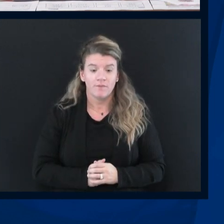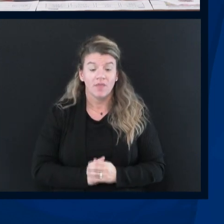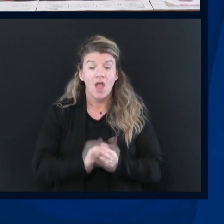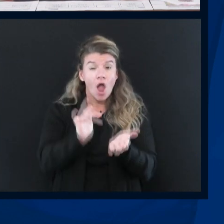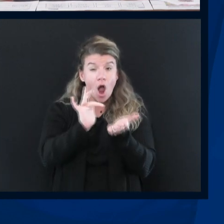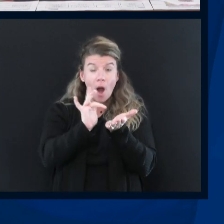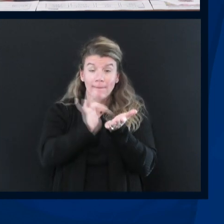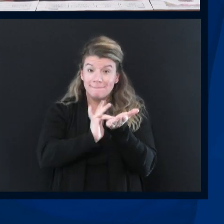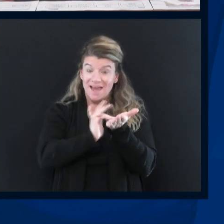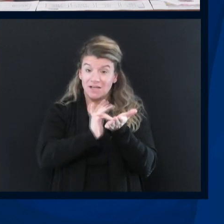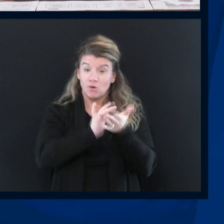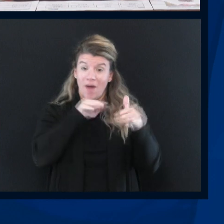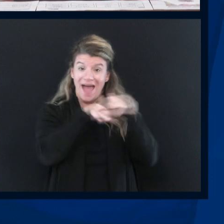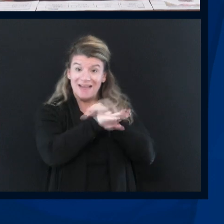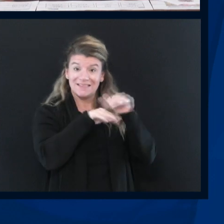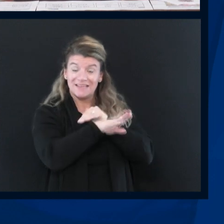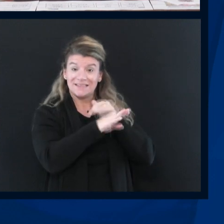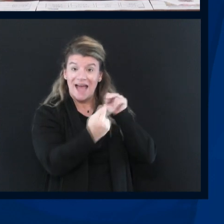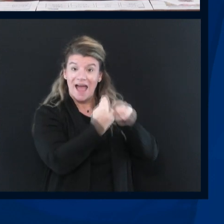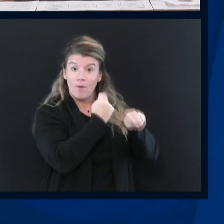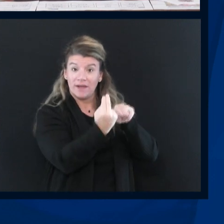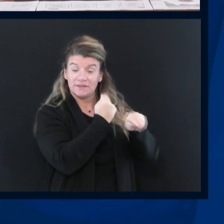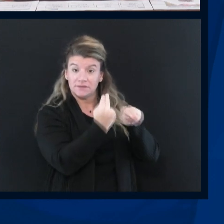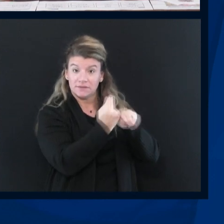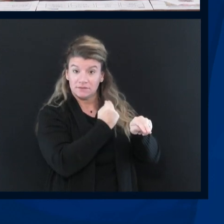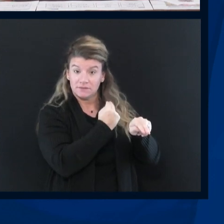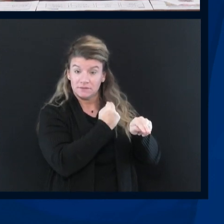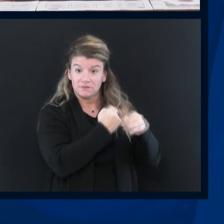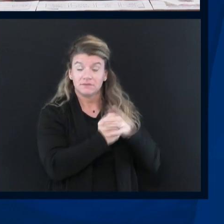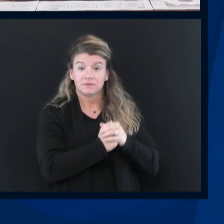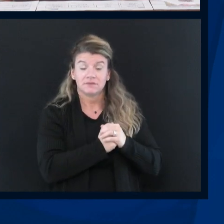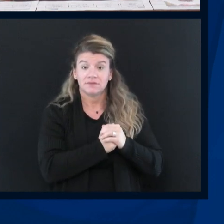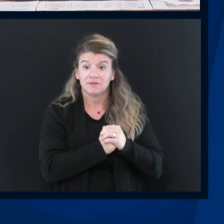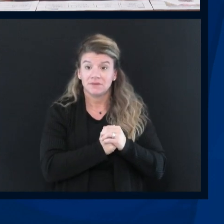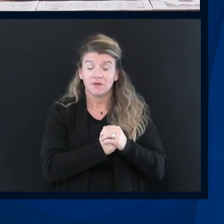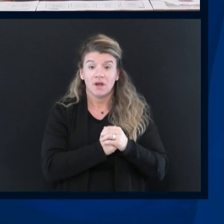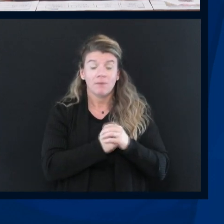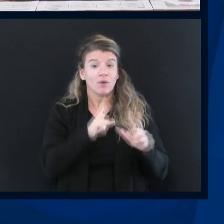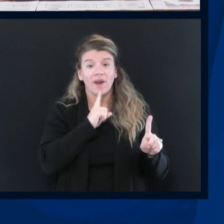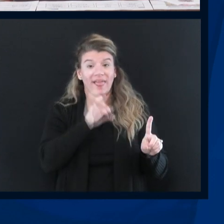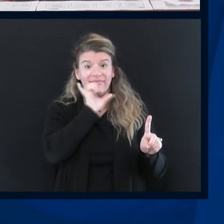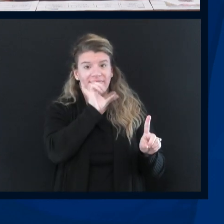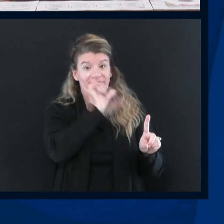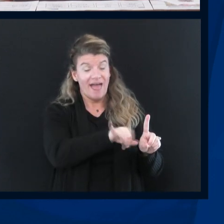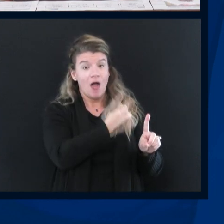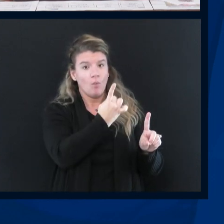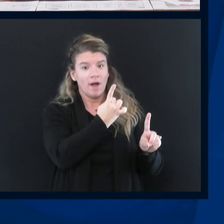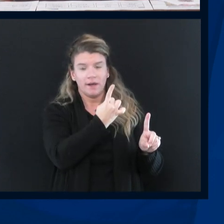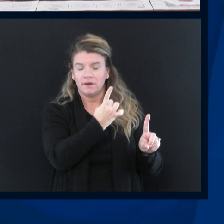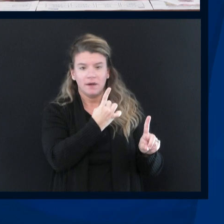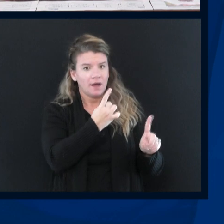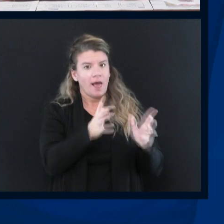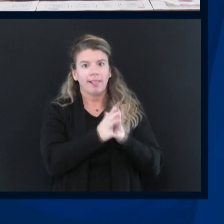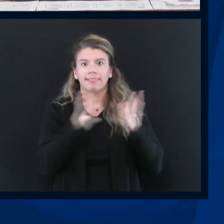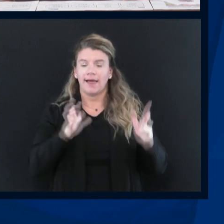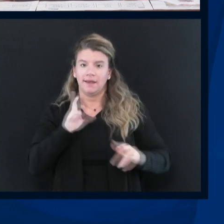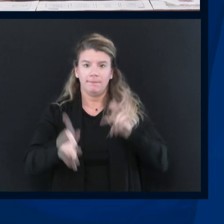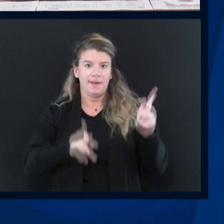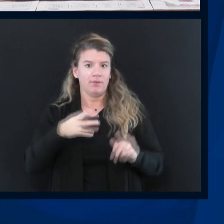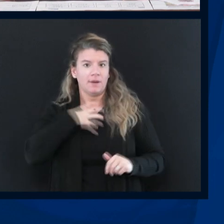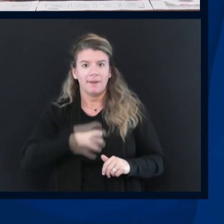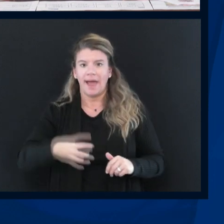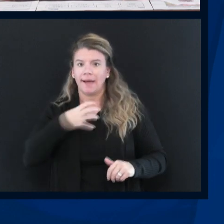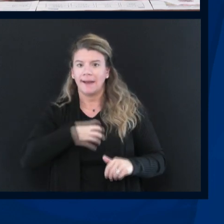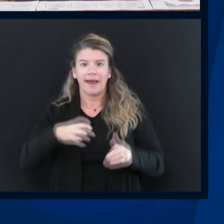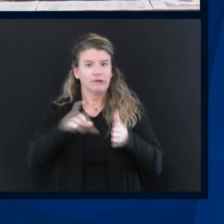medical access highways, now we've caught a bunch of grief about this, but really and truly, if